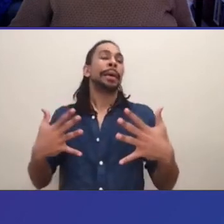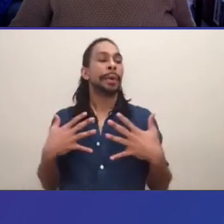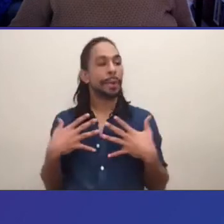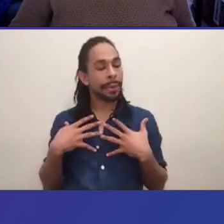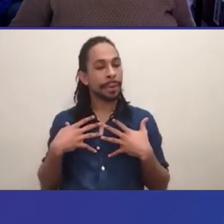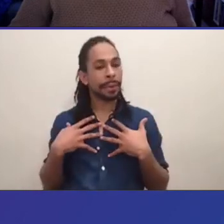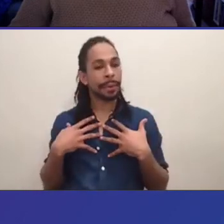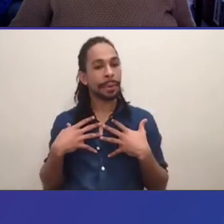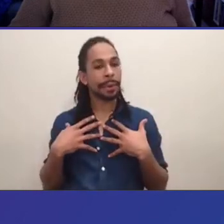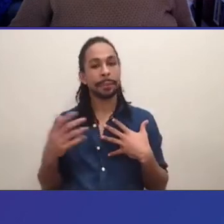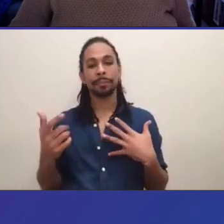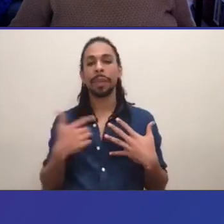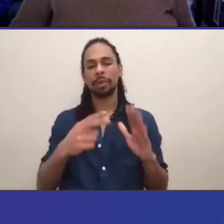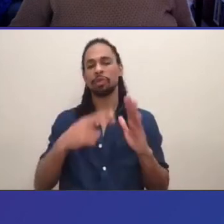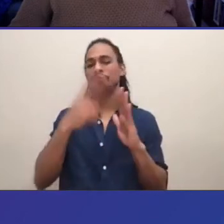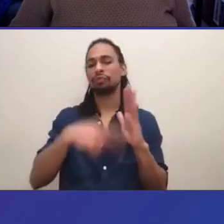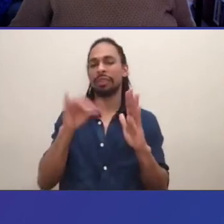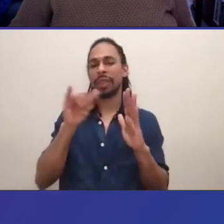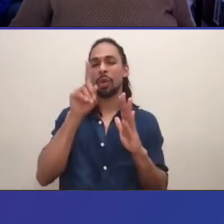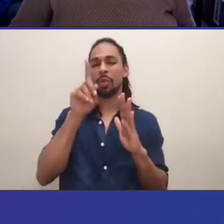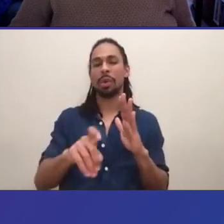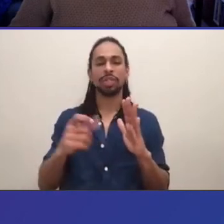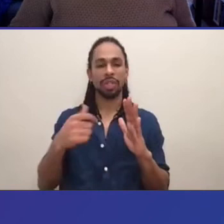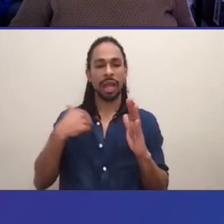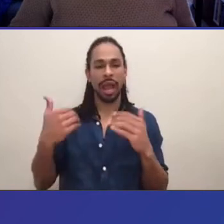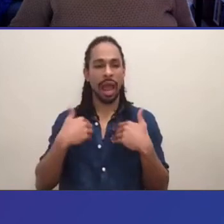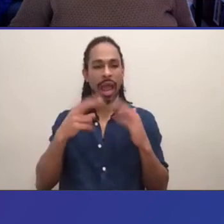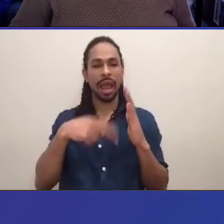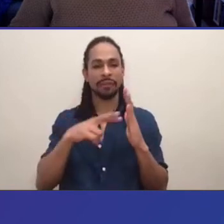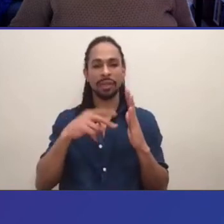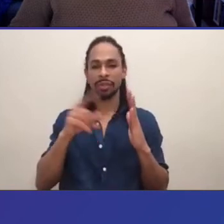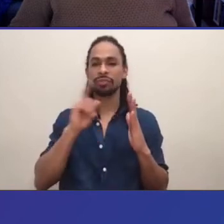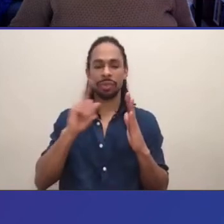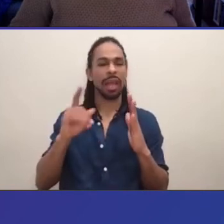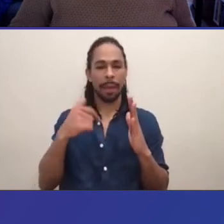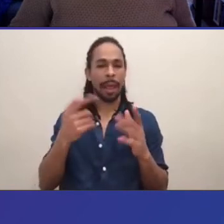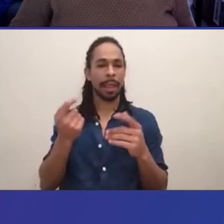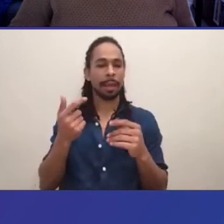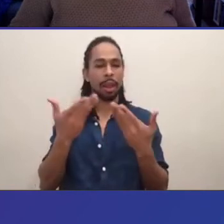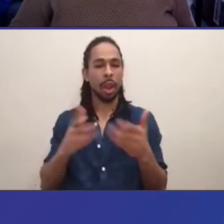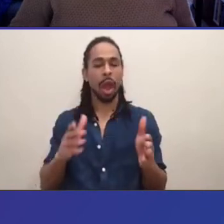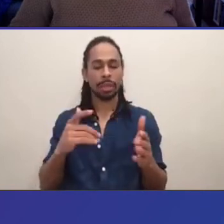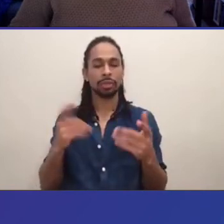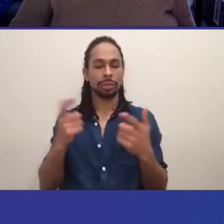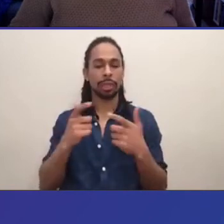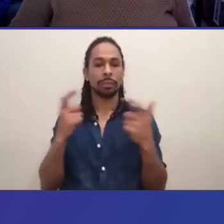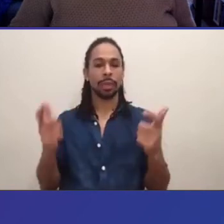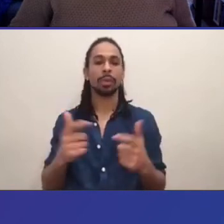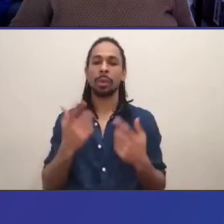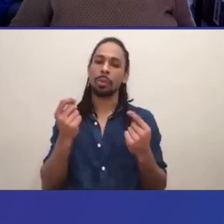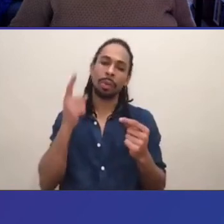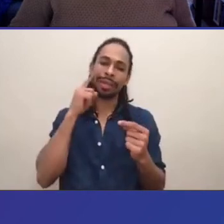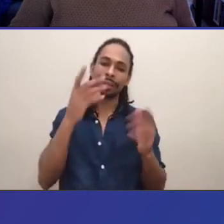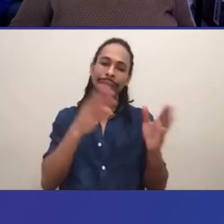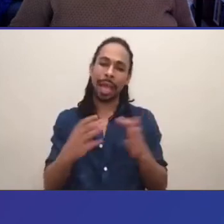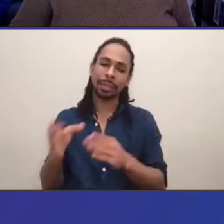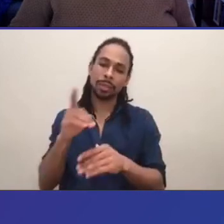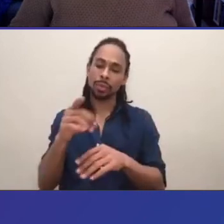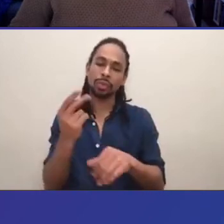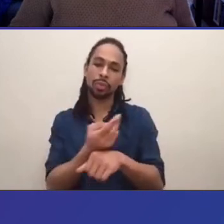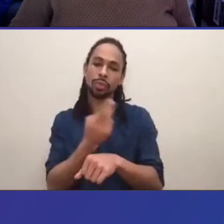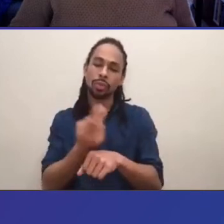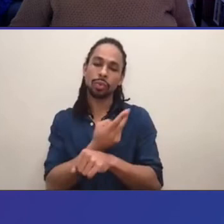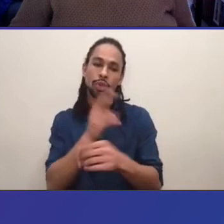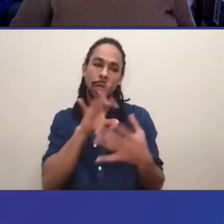let me read the question that I have on the page, because I'm getting a little lost. It's really big. What tactics do you use to connect with